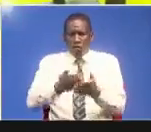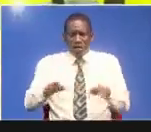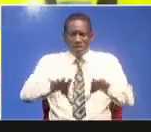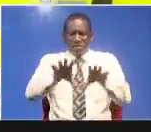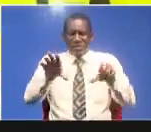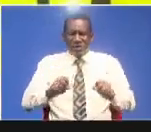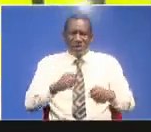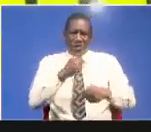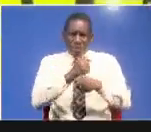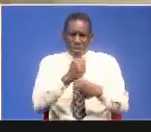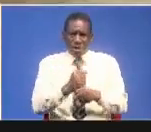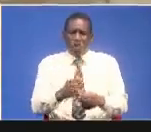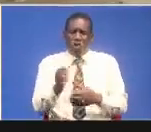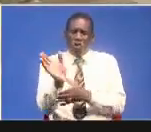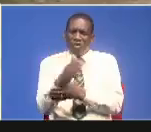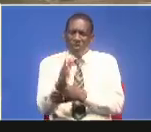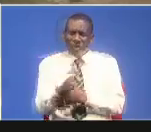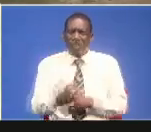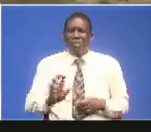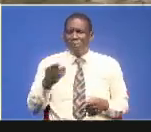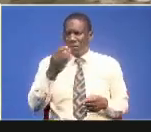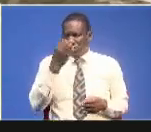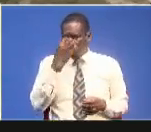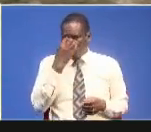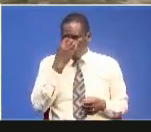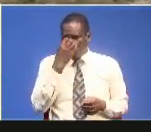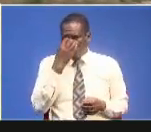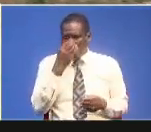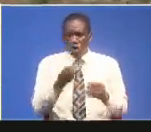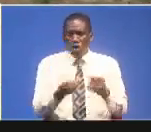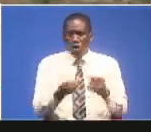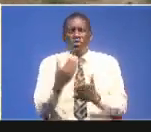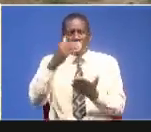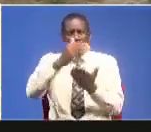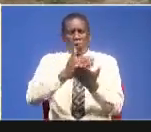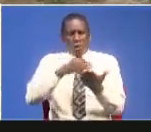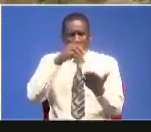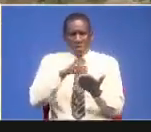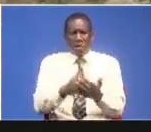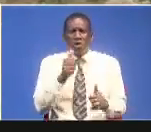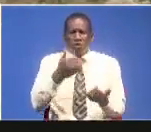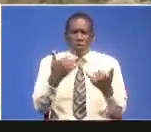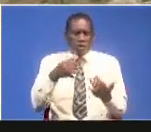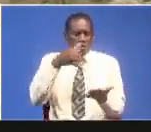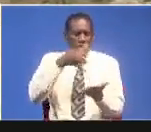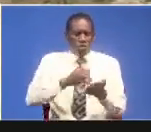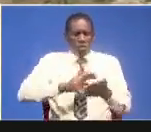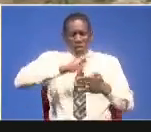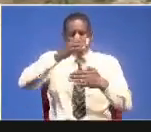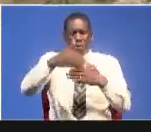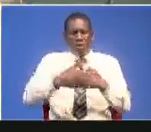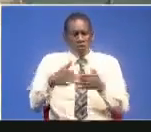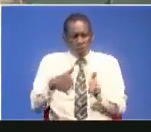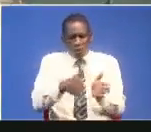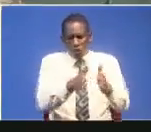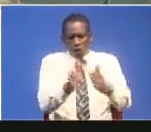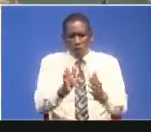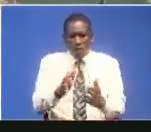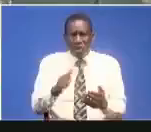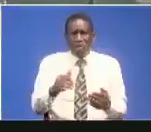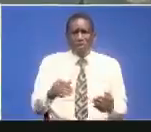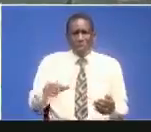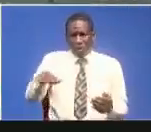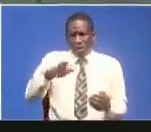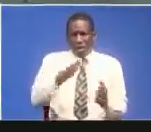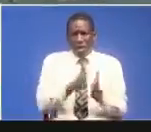construction. However, on Thursday, President William Ruto relaunched the program, which now includes the rehabilitation of the river catchment